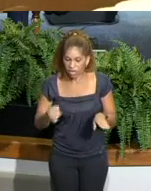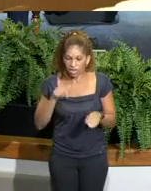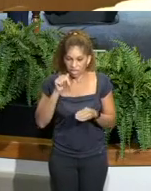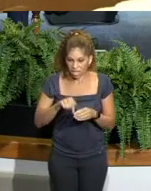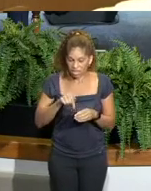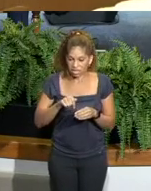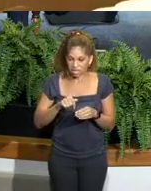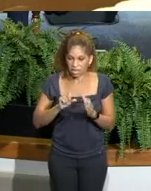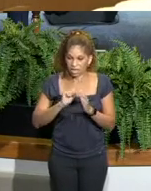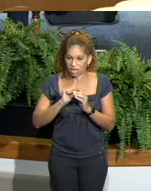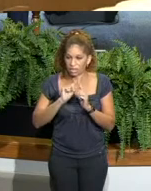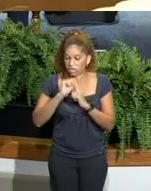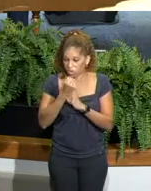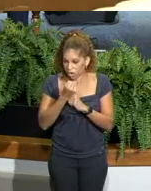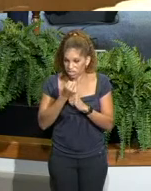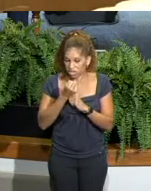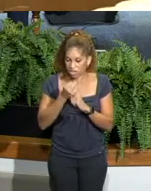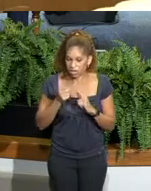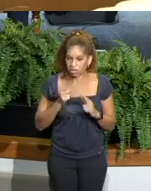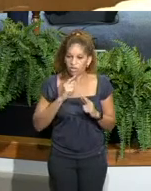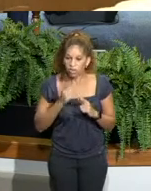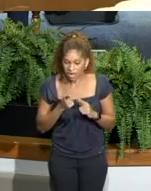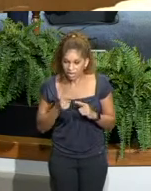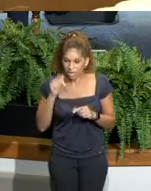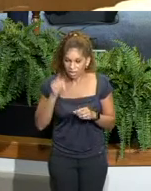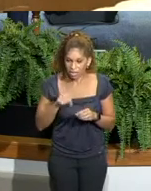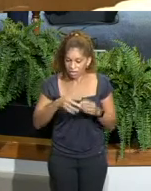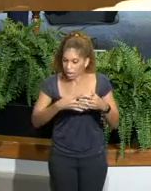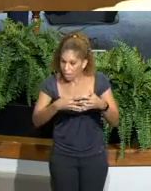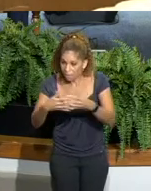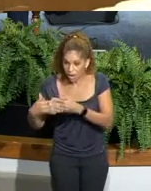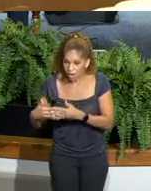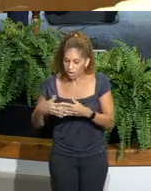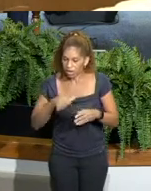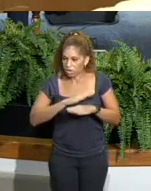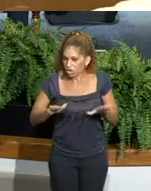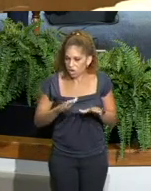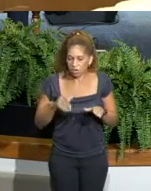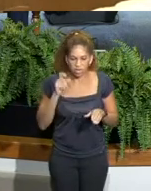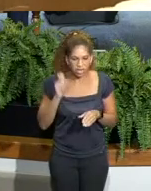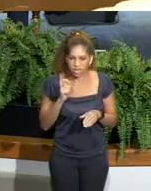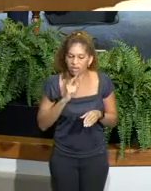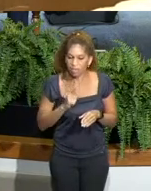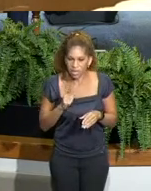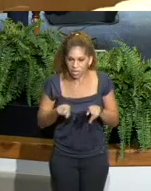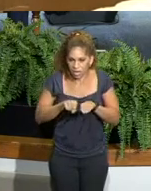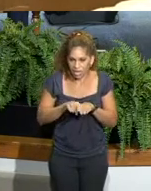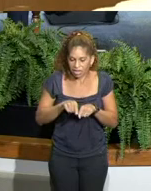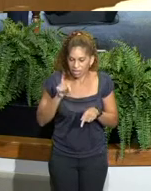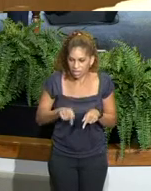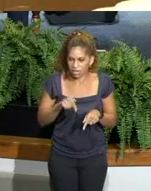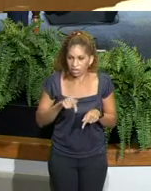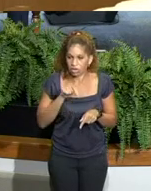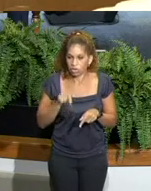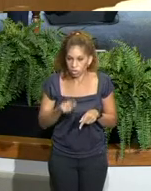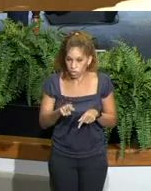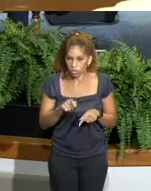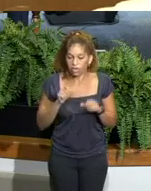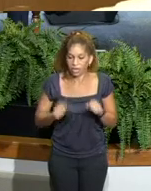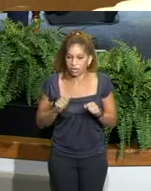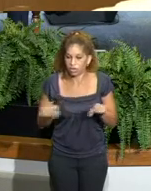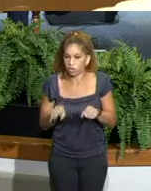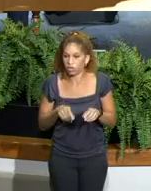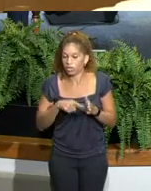situation, these conditions, the realities in this America don't have to be like this. You can do